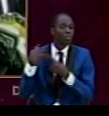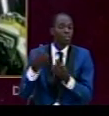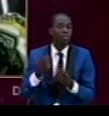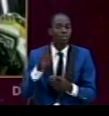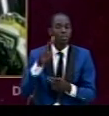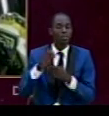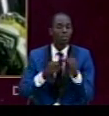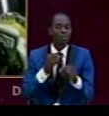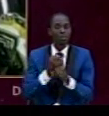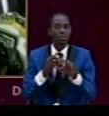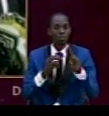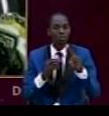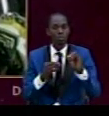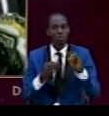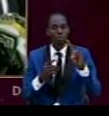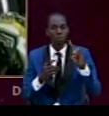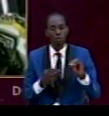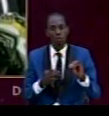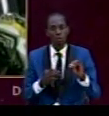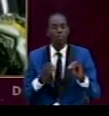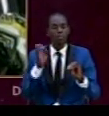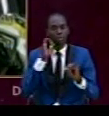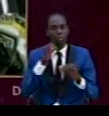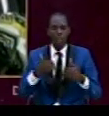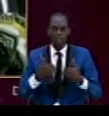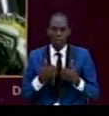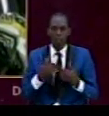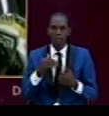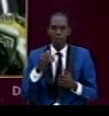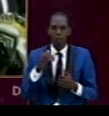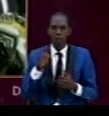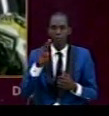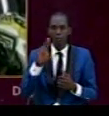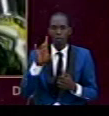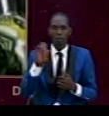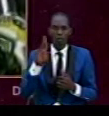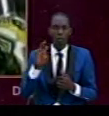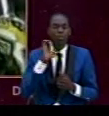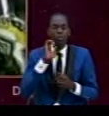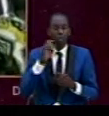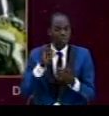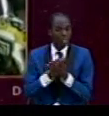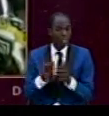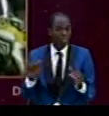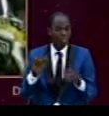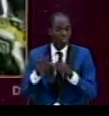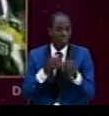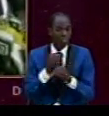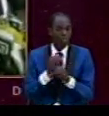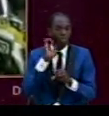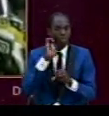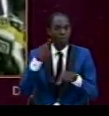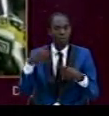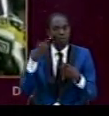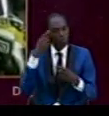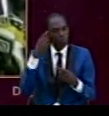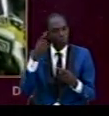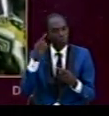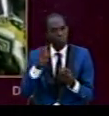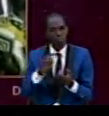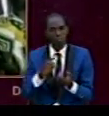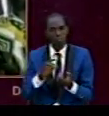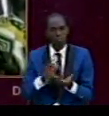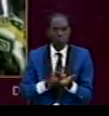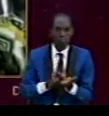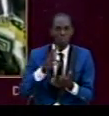having ulcer. That very year, I went on admission 3 times. Since that very year, I've been using drugs. First